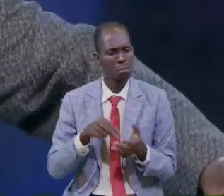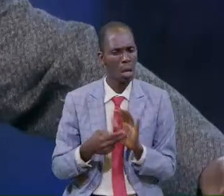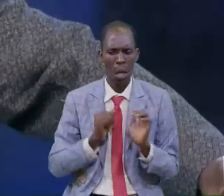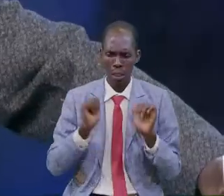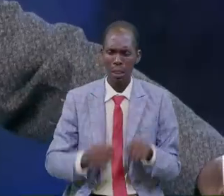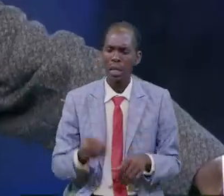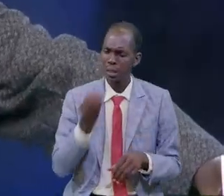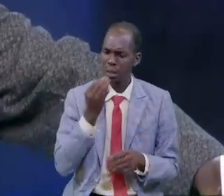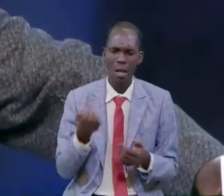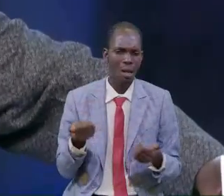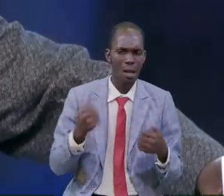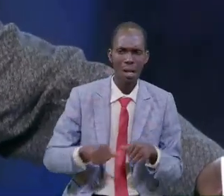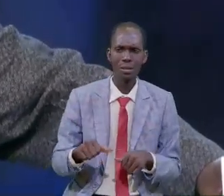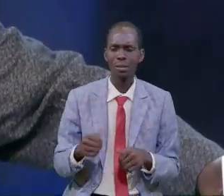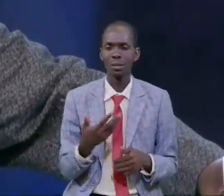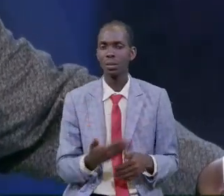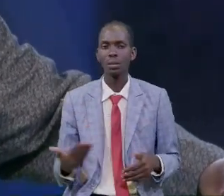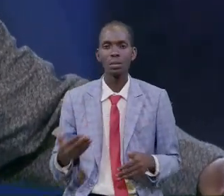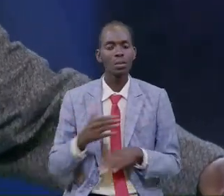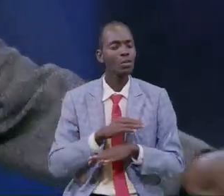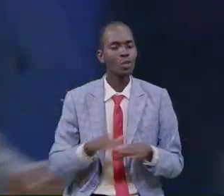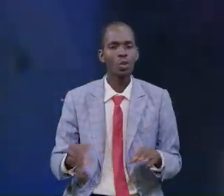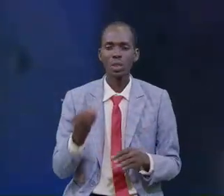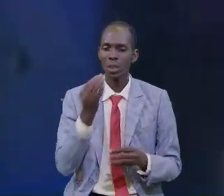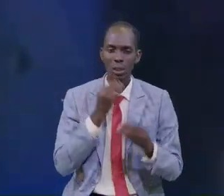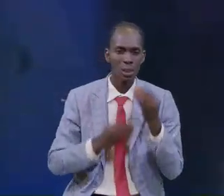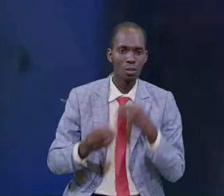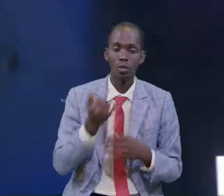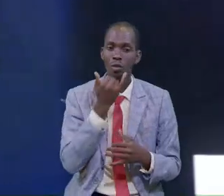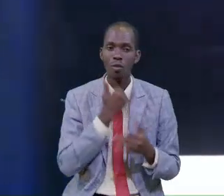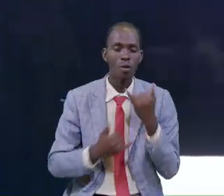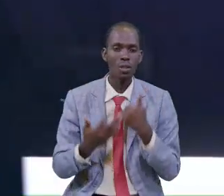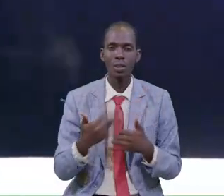to maintain the health that God has given you.